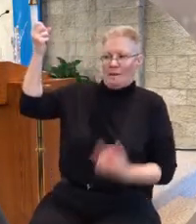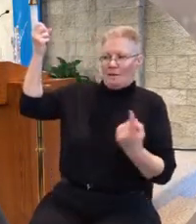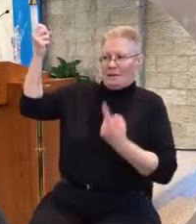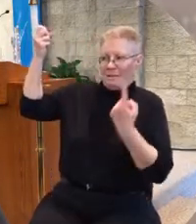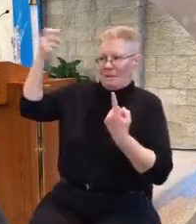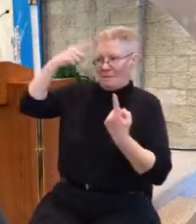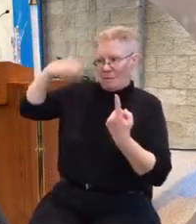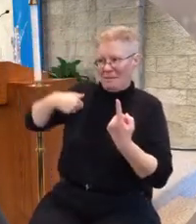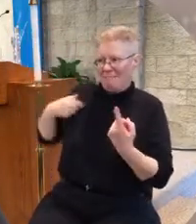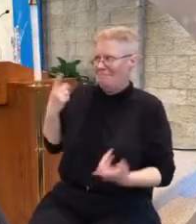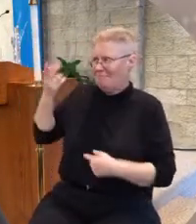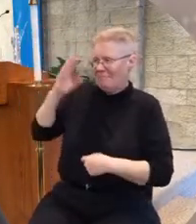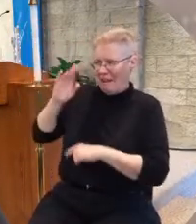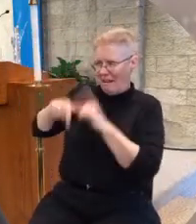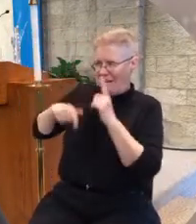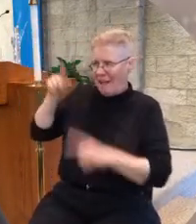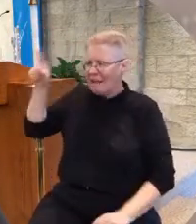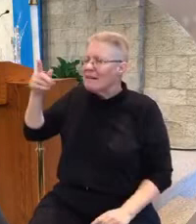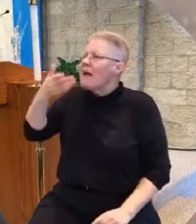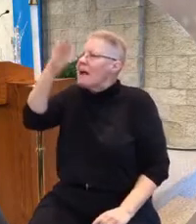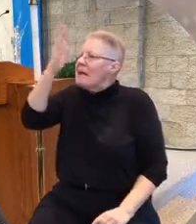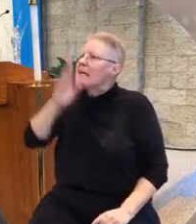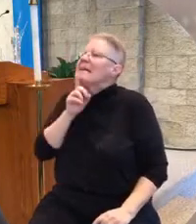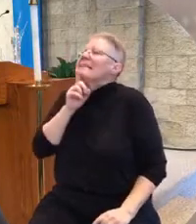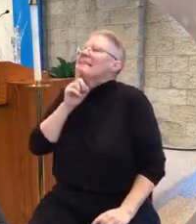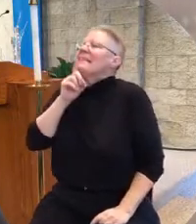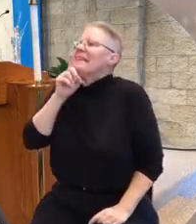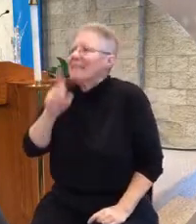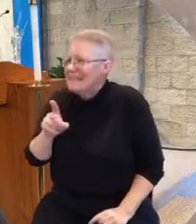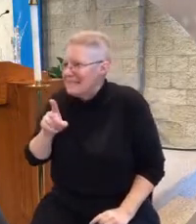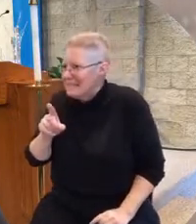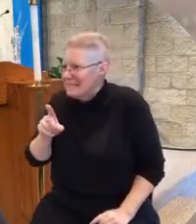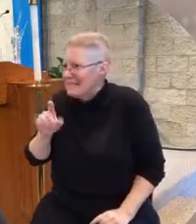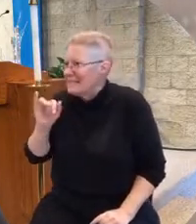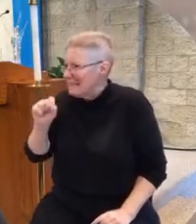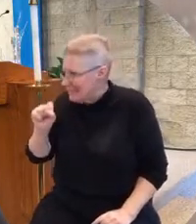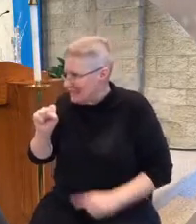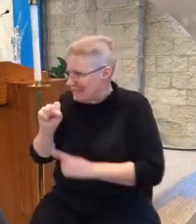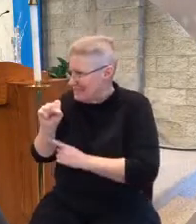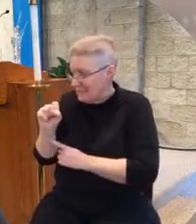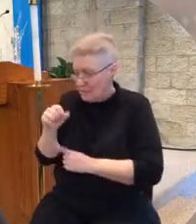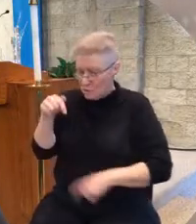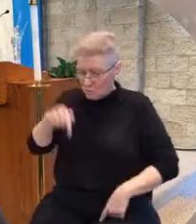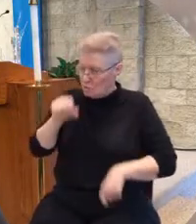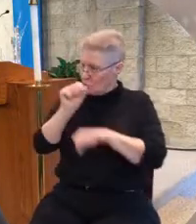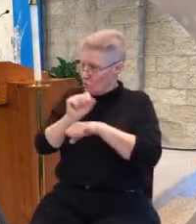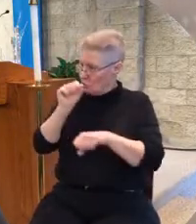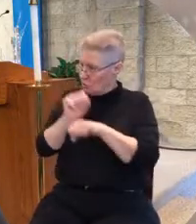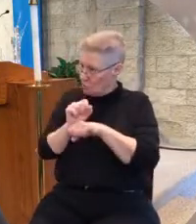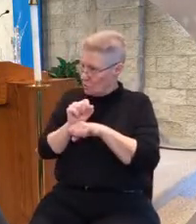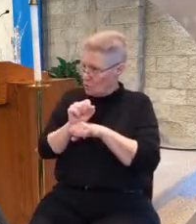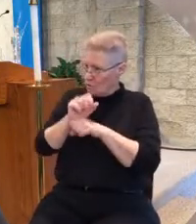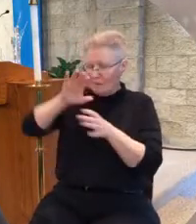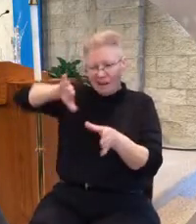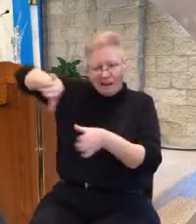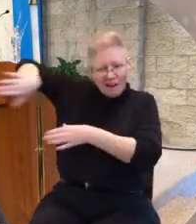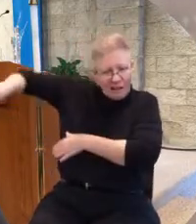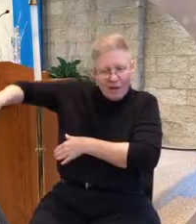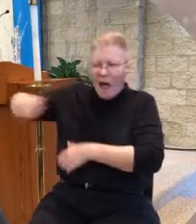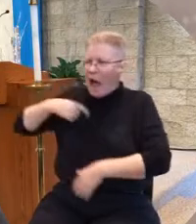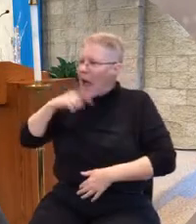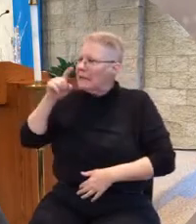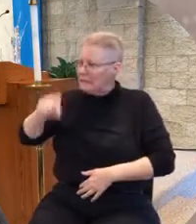do nothing for you. God is. Say, God is. So this work, getting out of the way. Say, I got to get on up out the